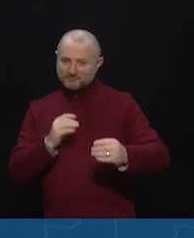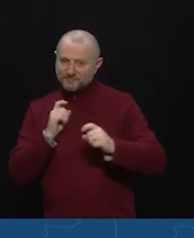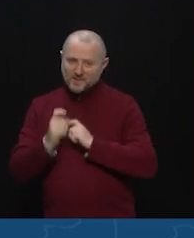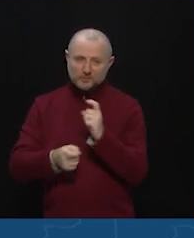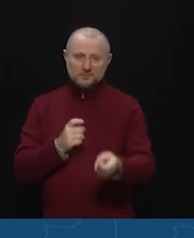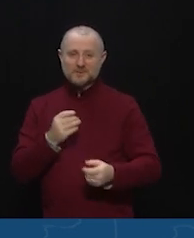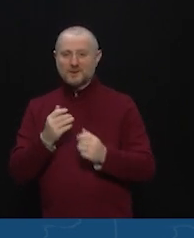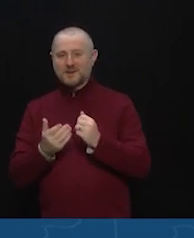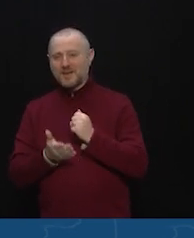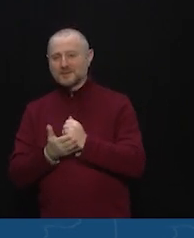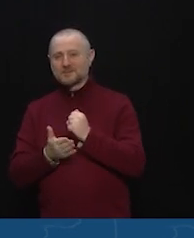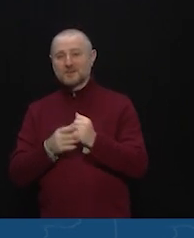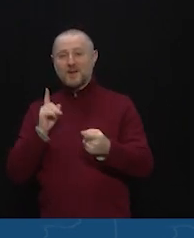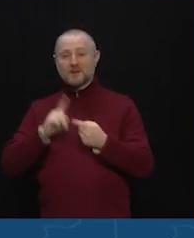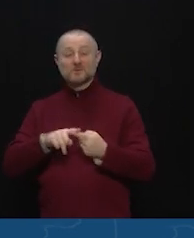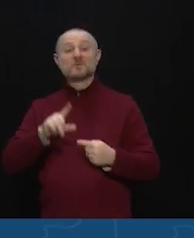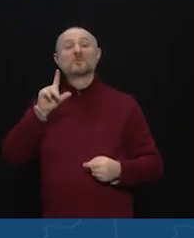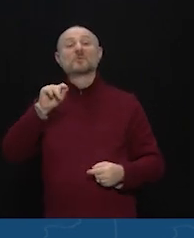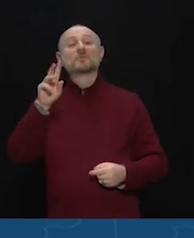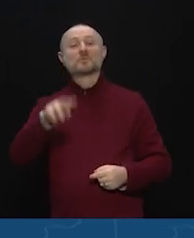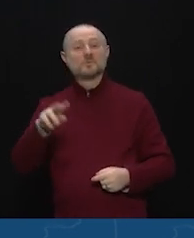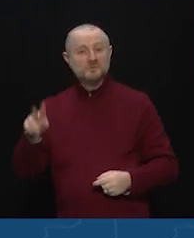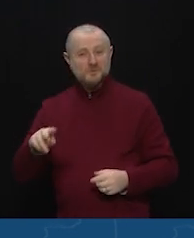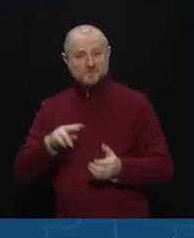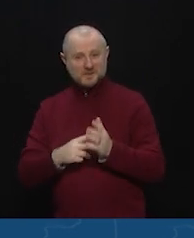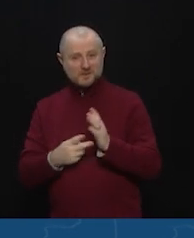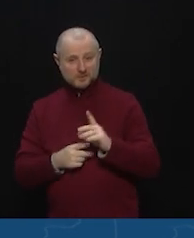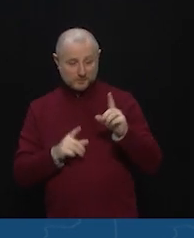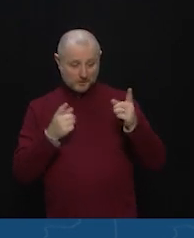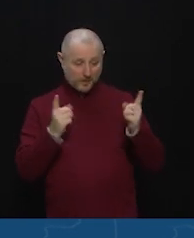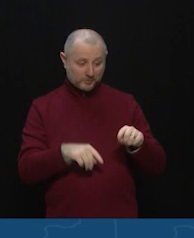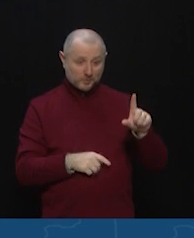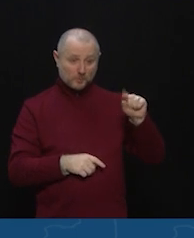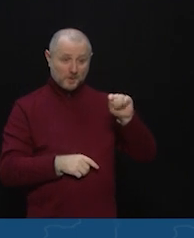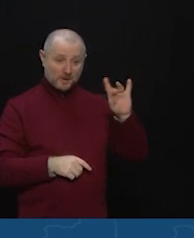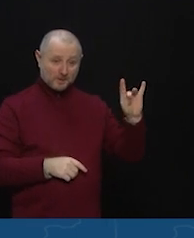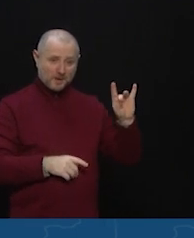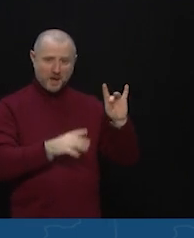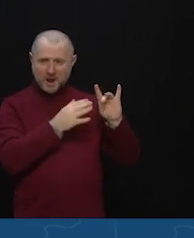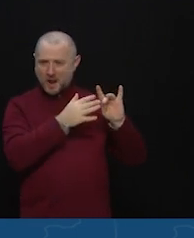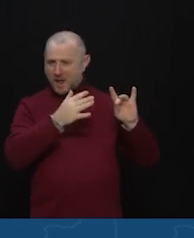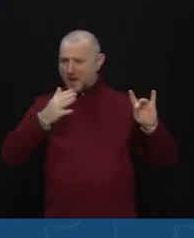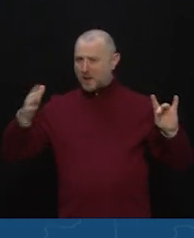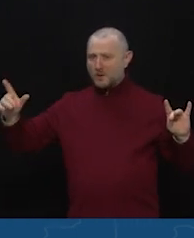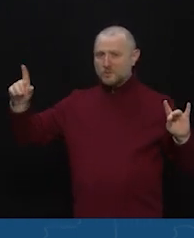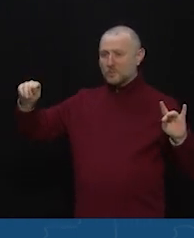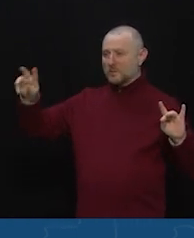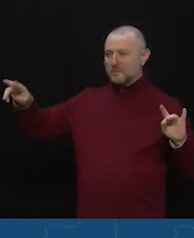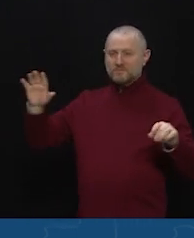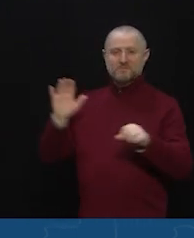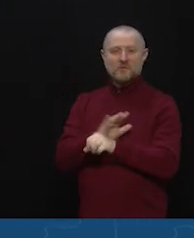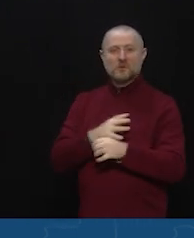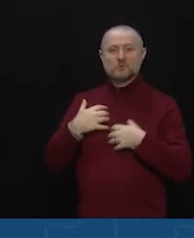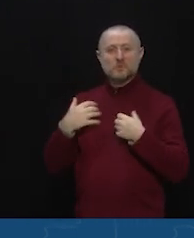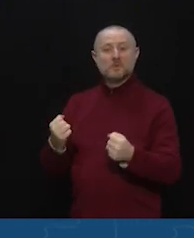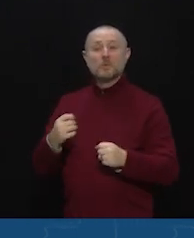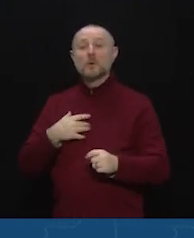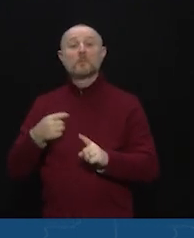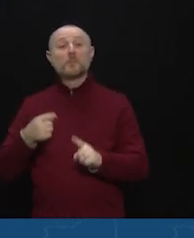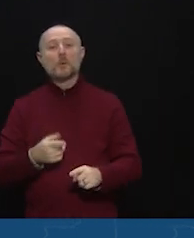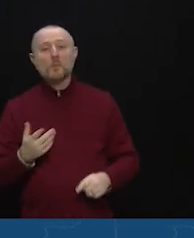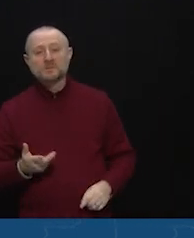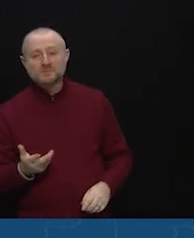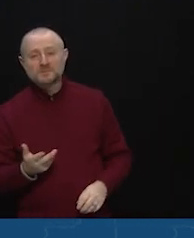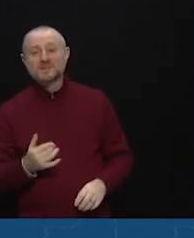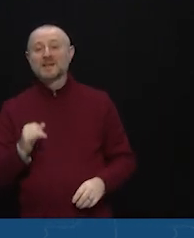So it took from 2008 to 2022 before we recovered. The point here is that